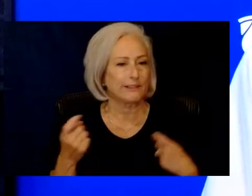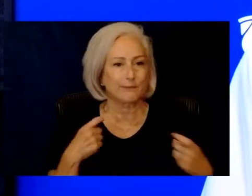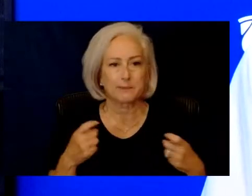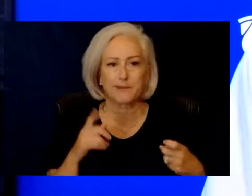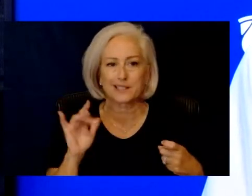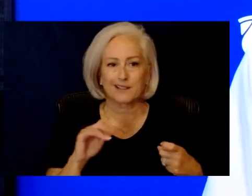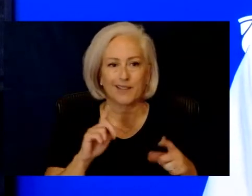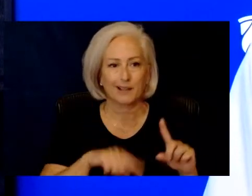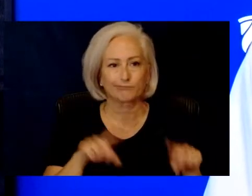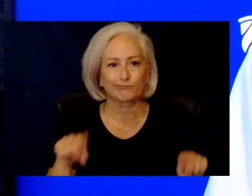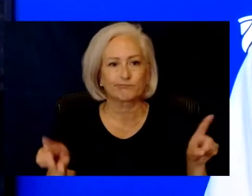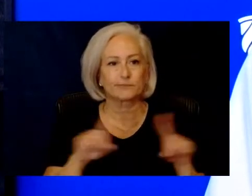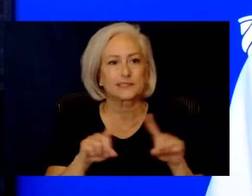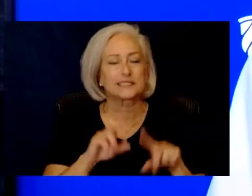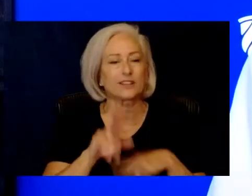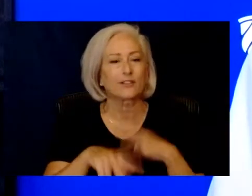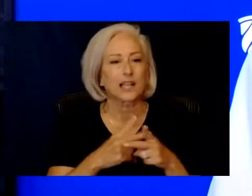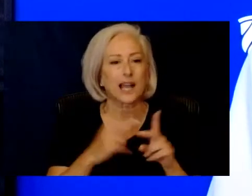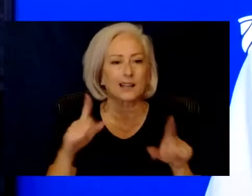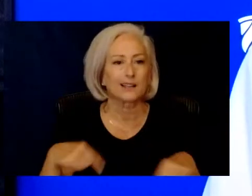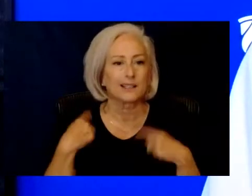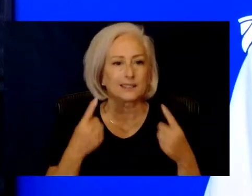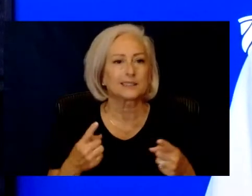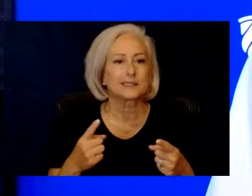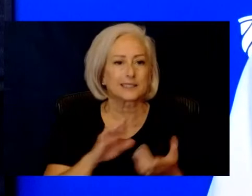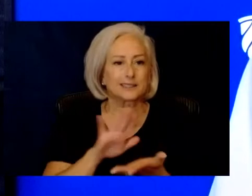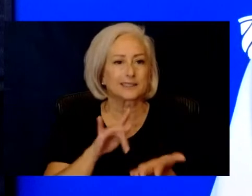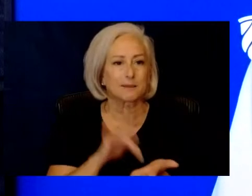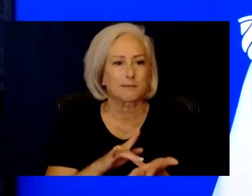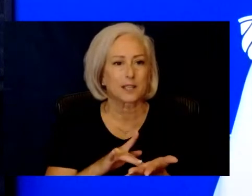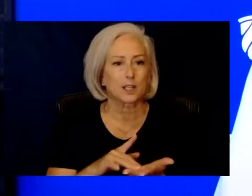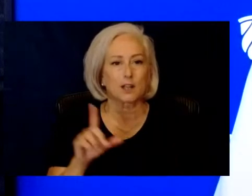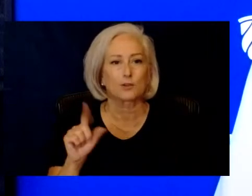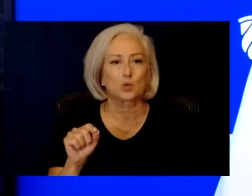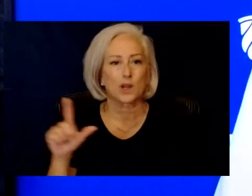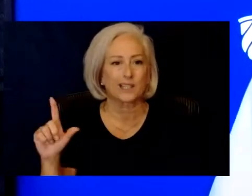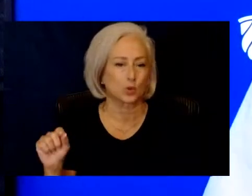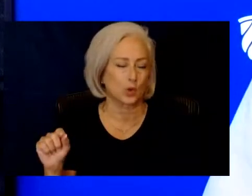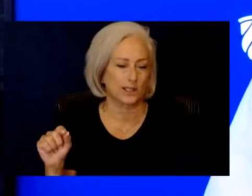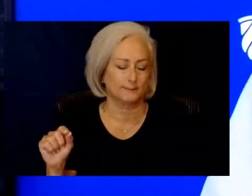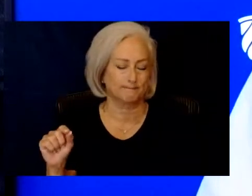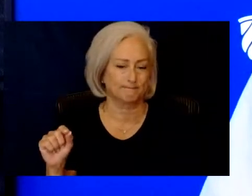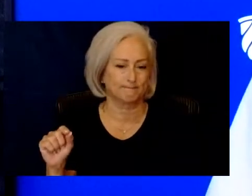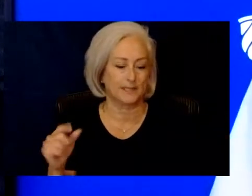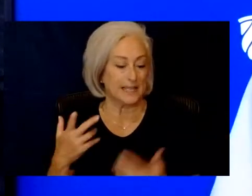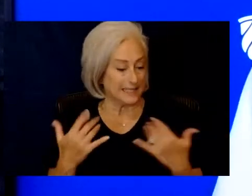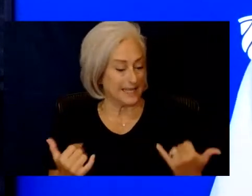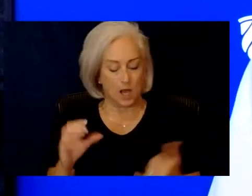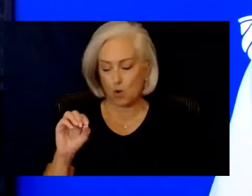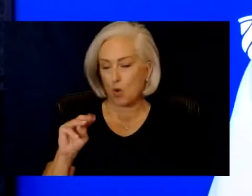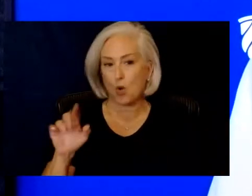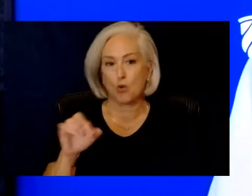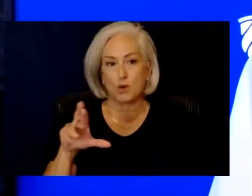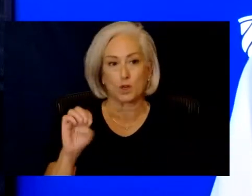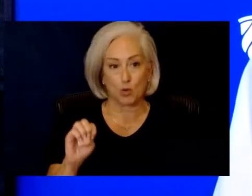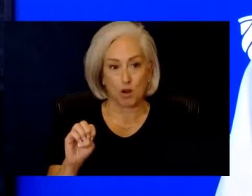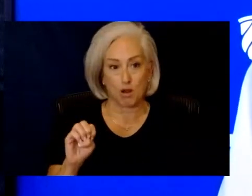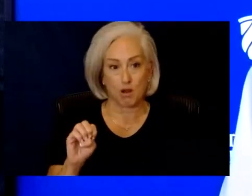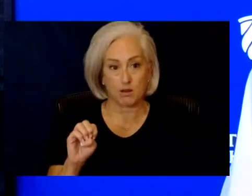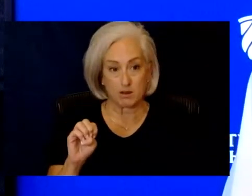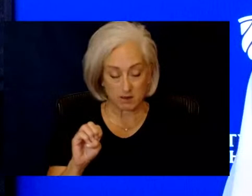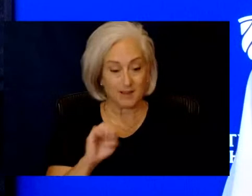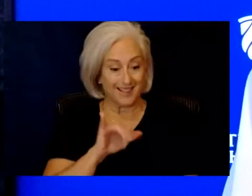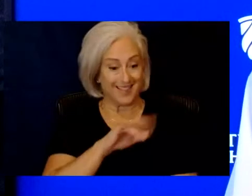later part or the middle part of 2020 with the variants. Now we have Omicron and its subvariants. That